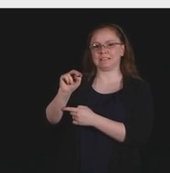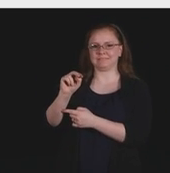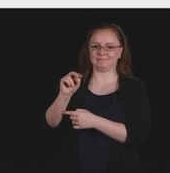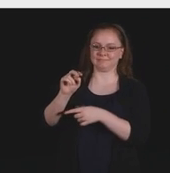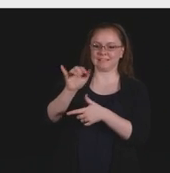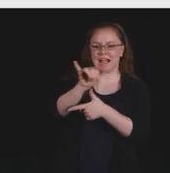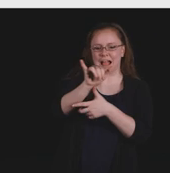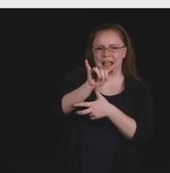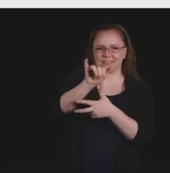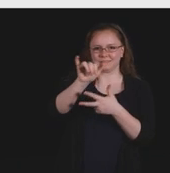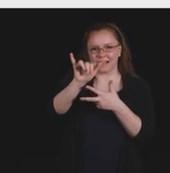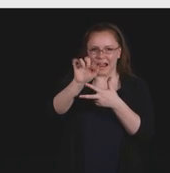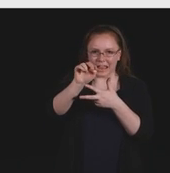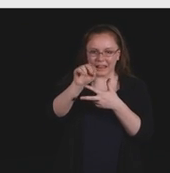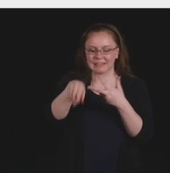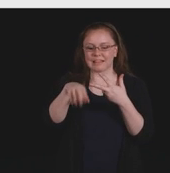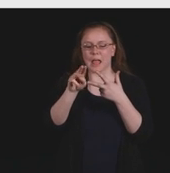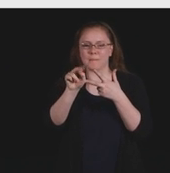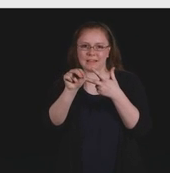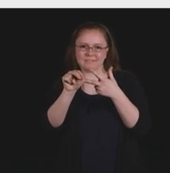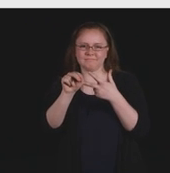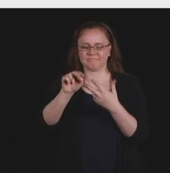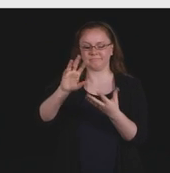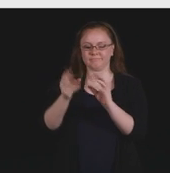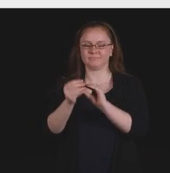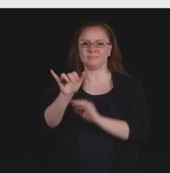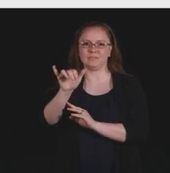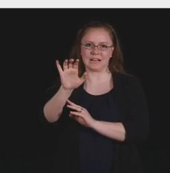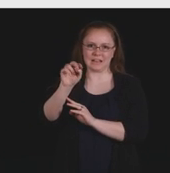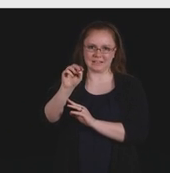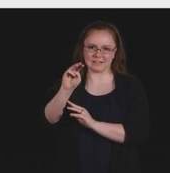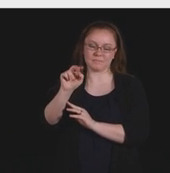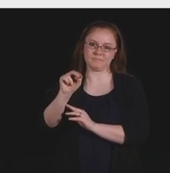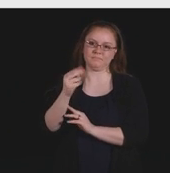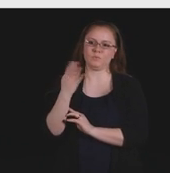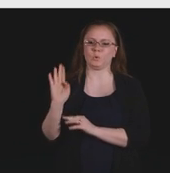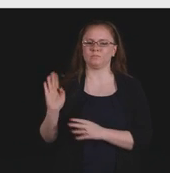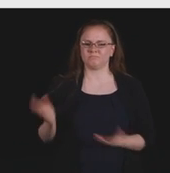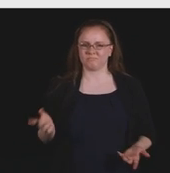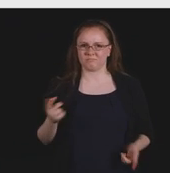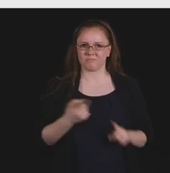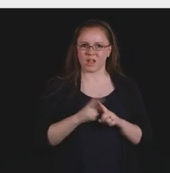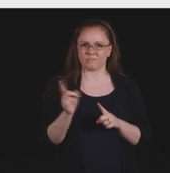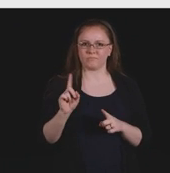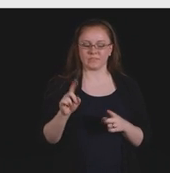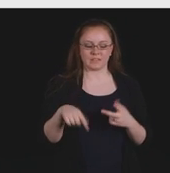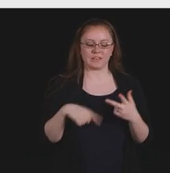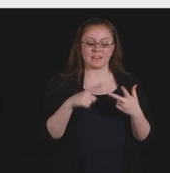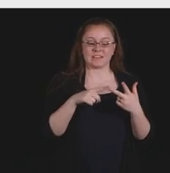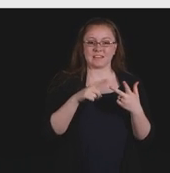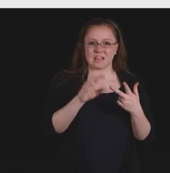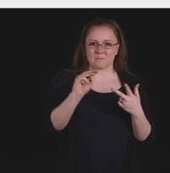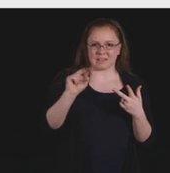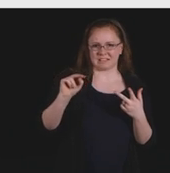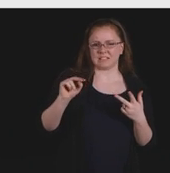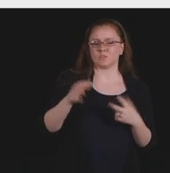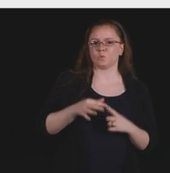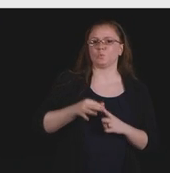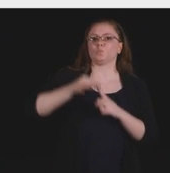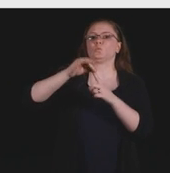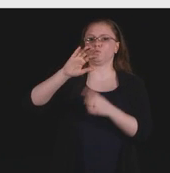yttrium, indium, and manganese. It comes from the manganese being situated in a very unusual structural